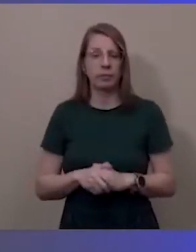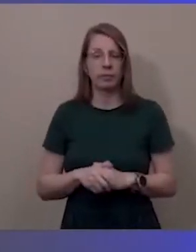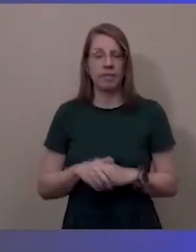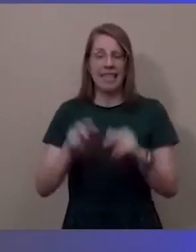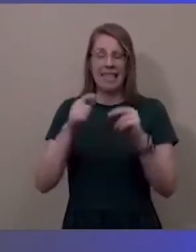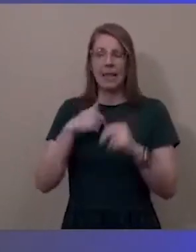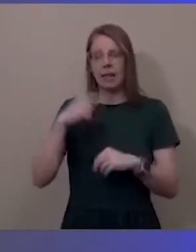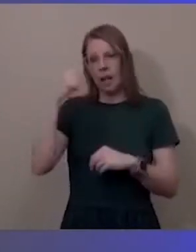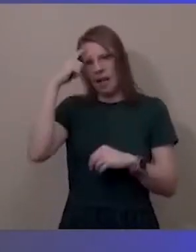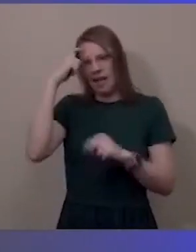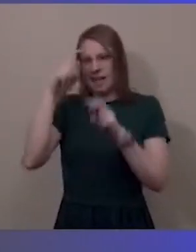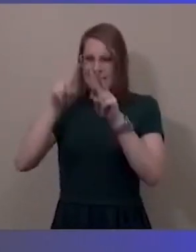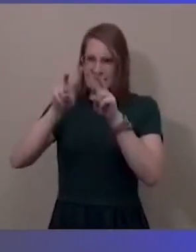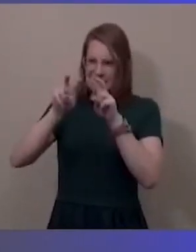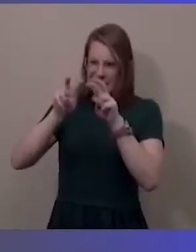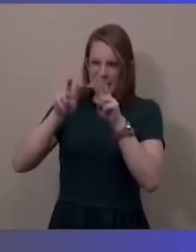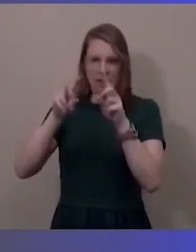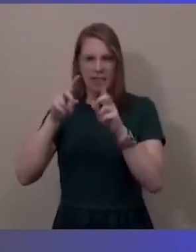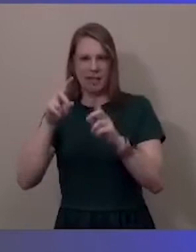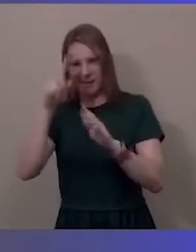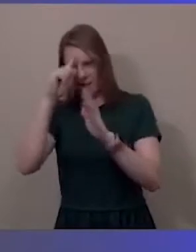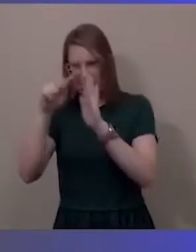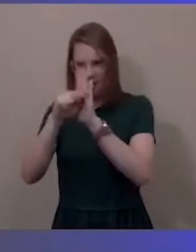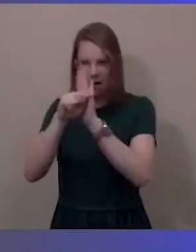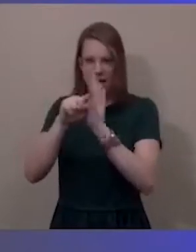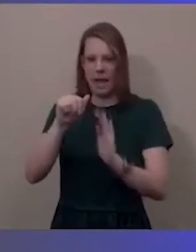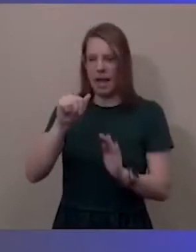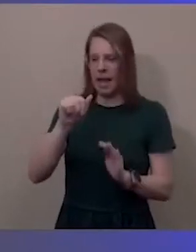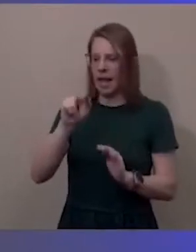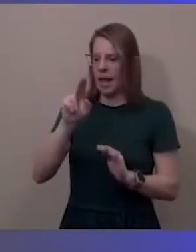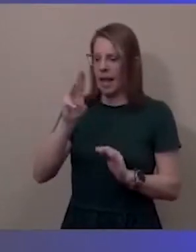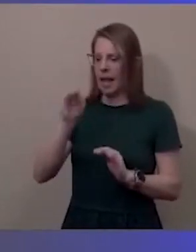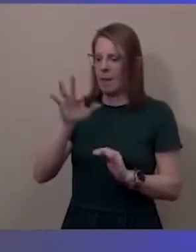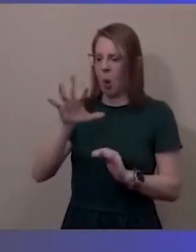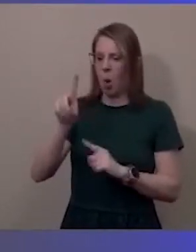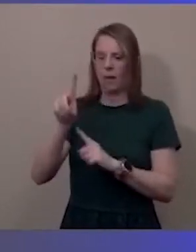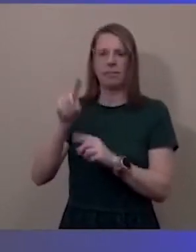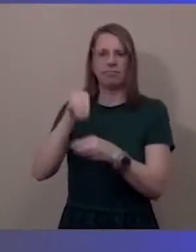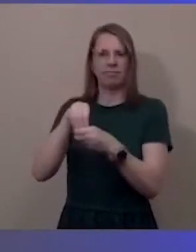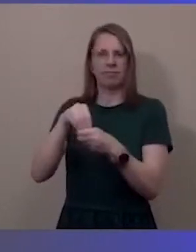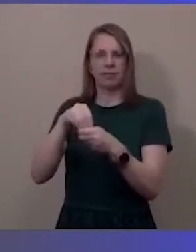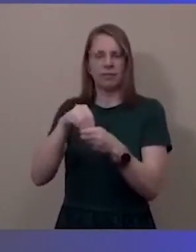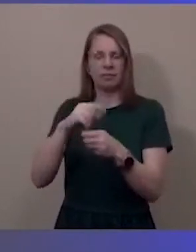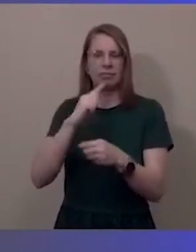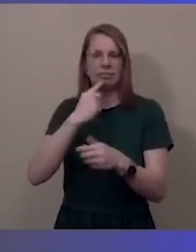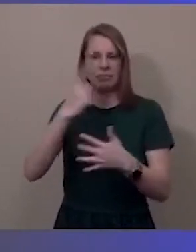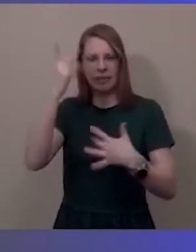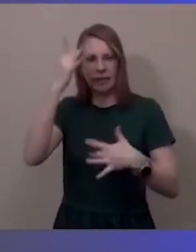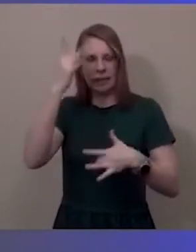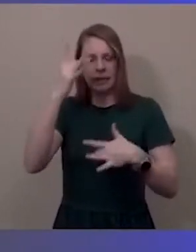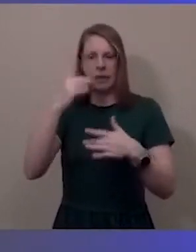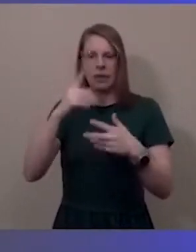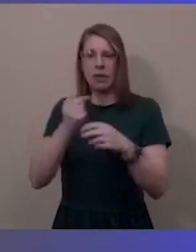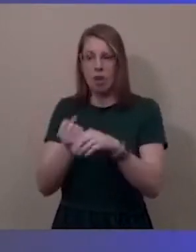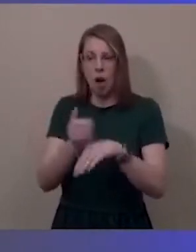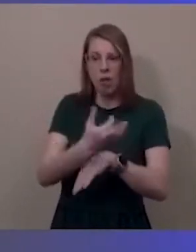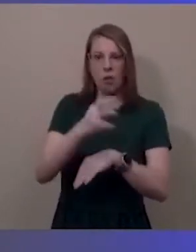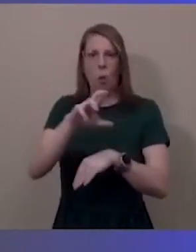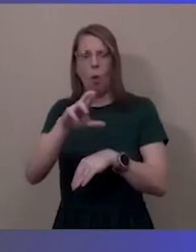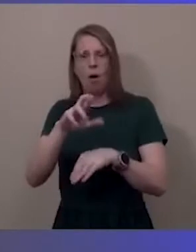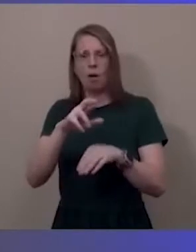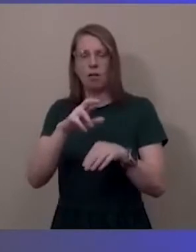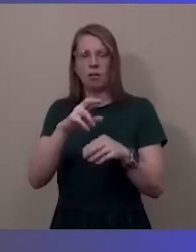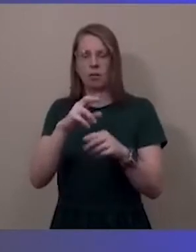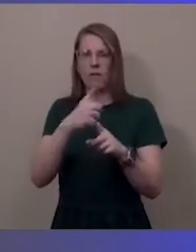skeptical. Amyloid is something that's a part of Alzheimer's disease, but people argue, does it cause the disease or is it sort of the byproduct of the